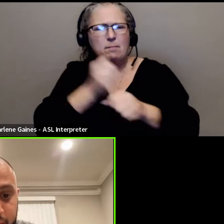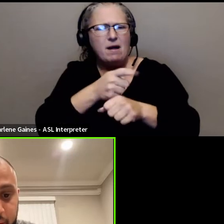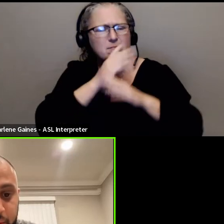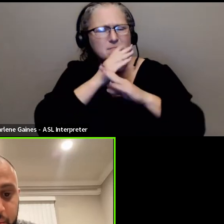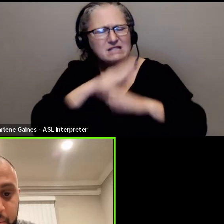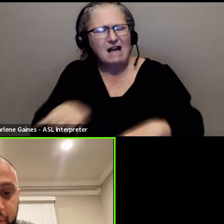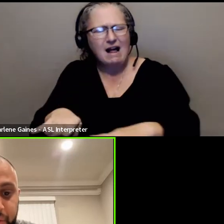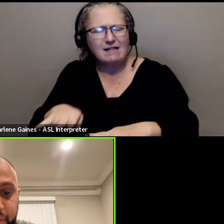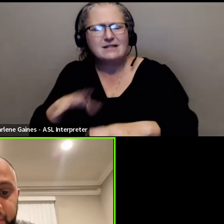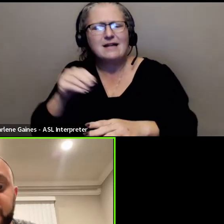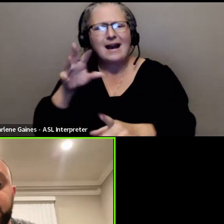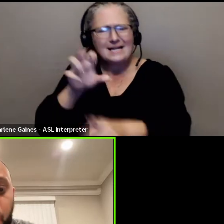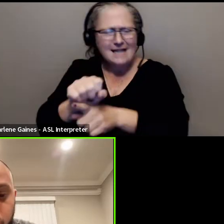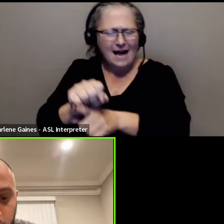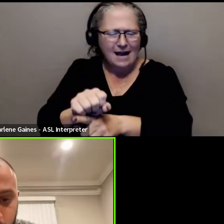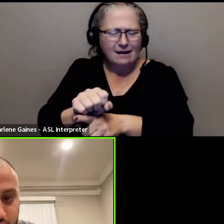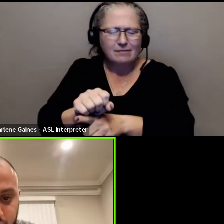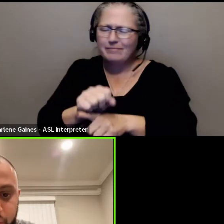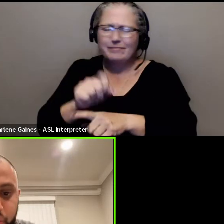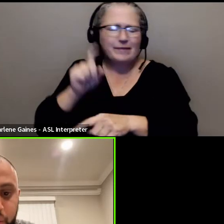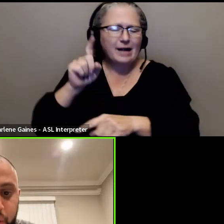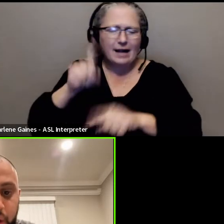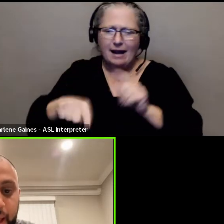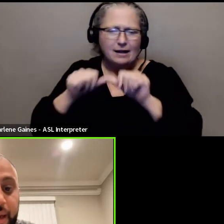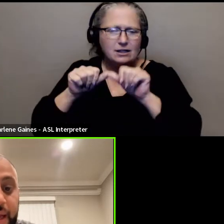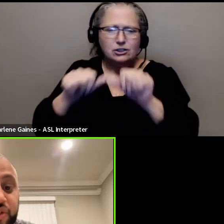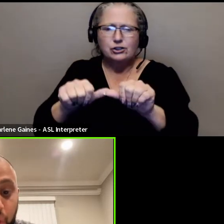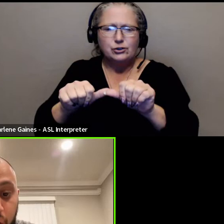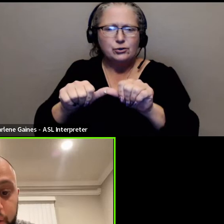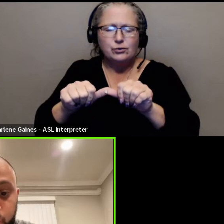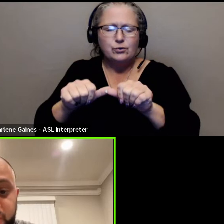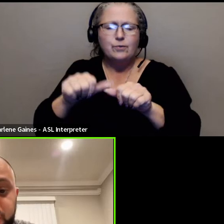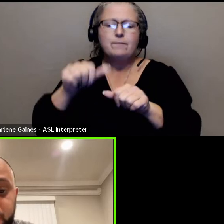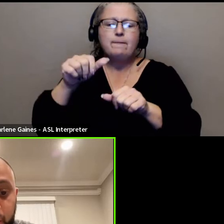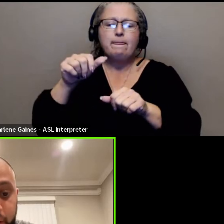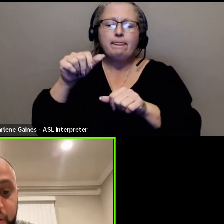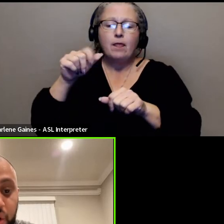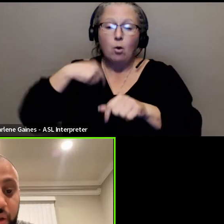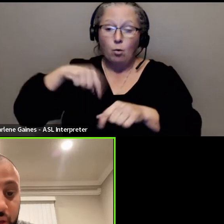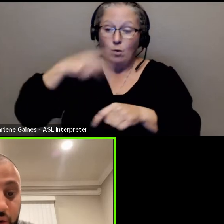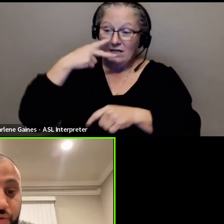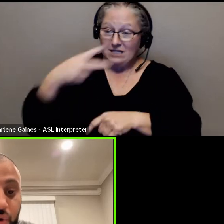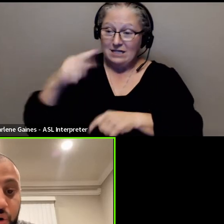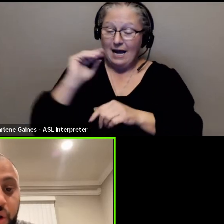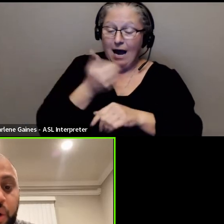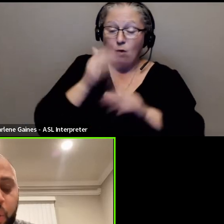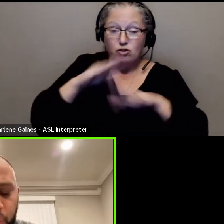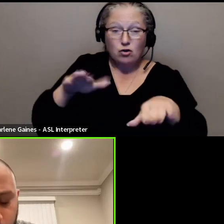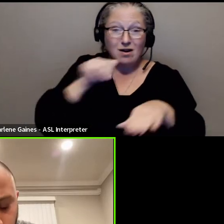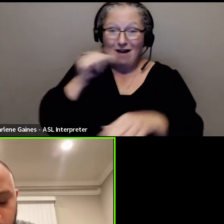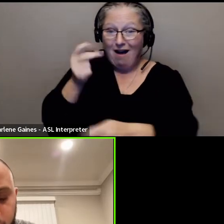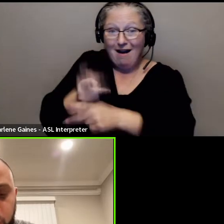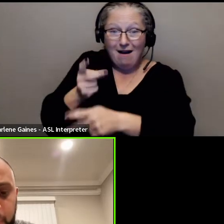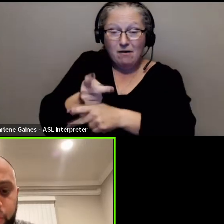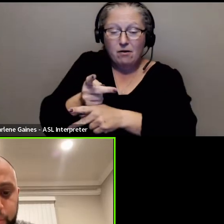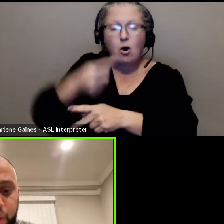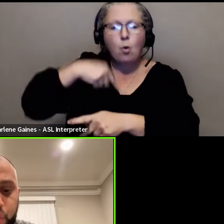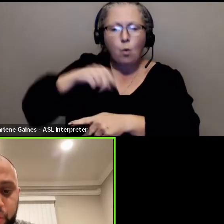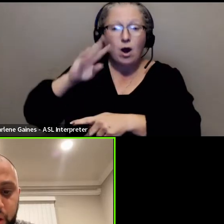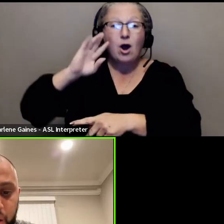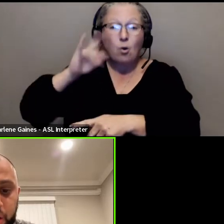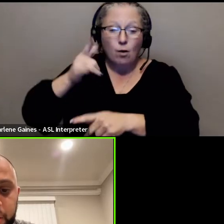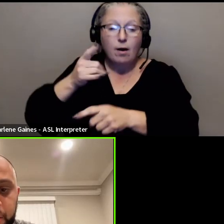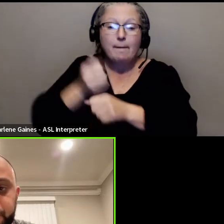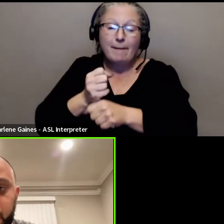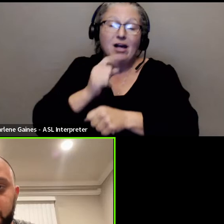attacked. This can no longer continue, and as long as we see that our kids aren't cared for, we will come out to make